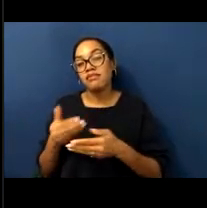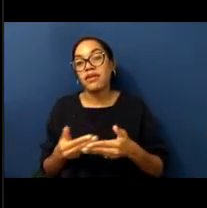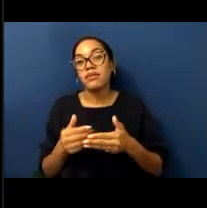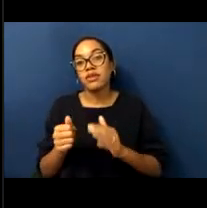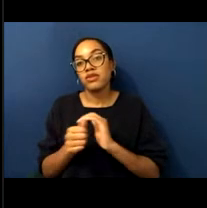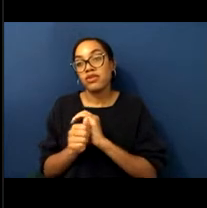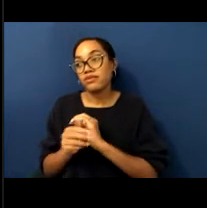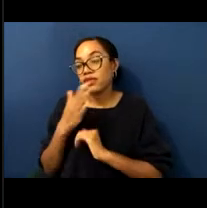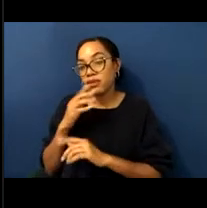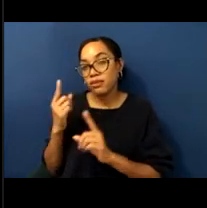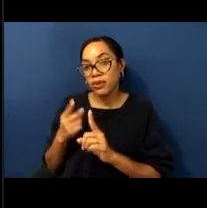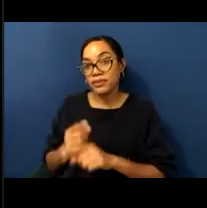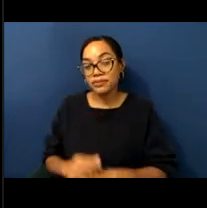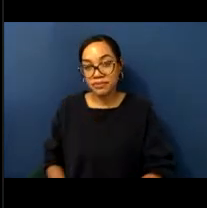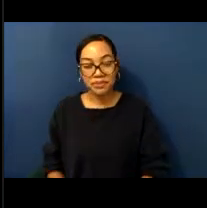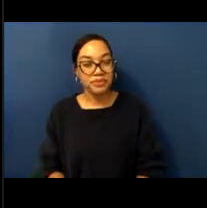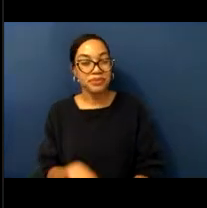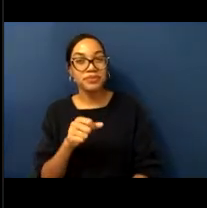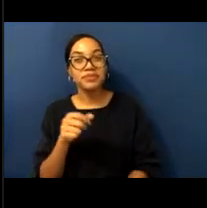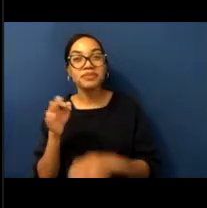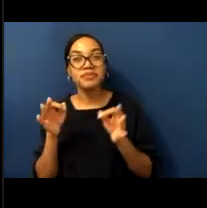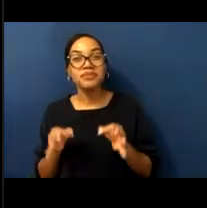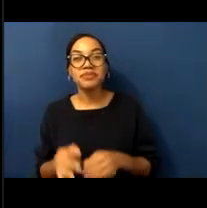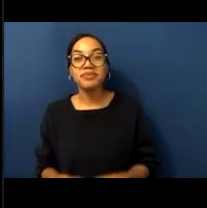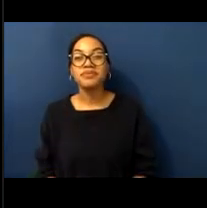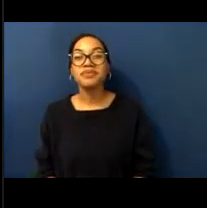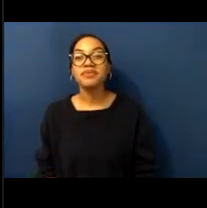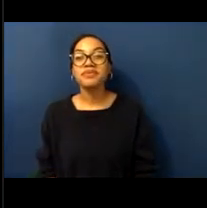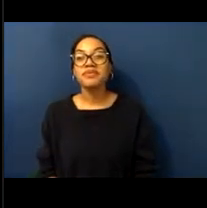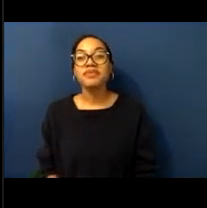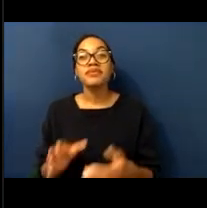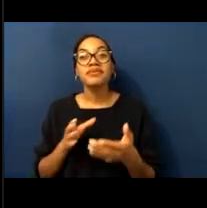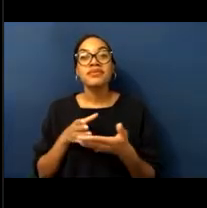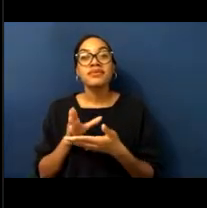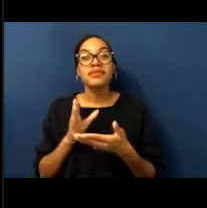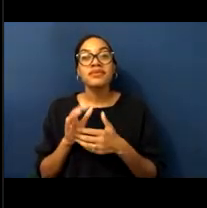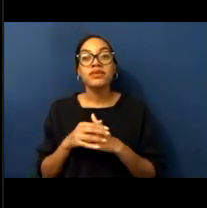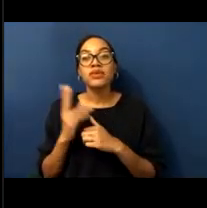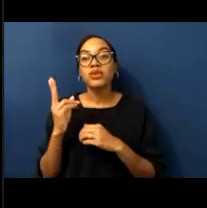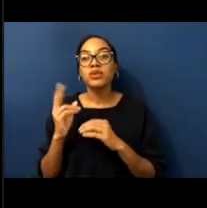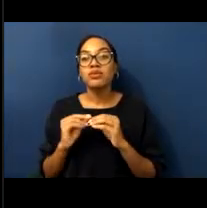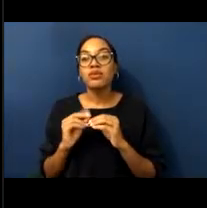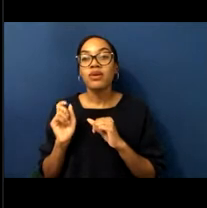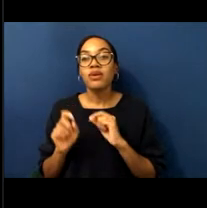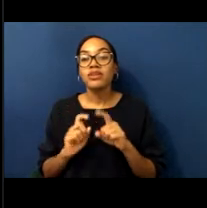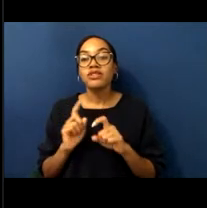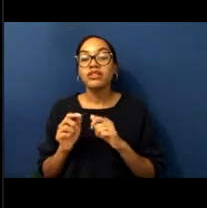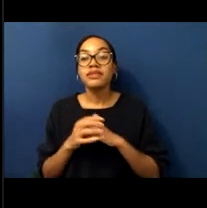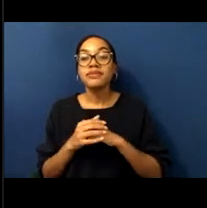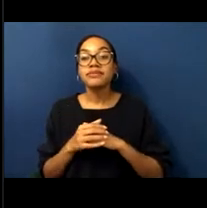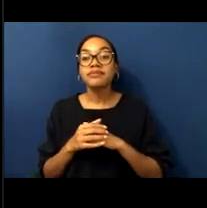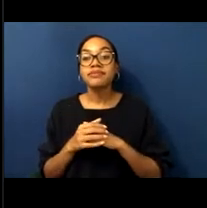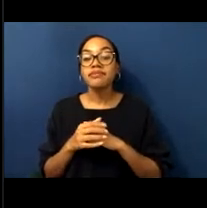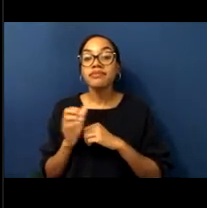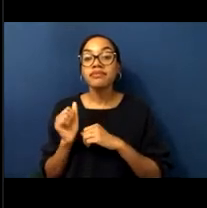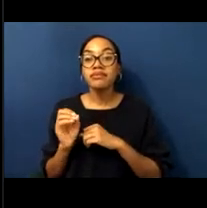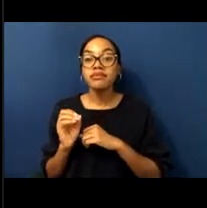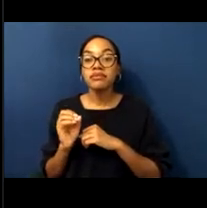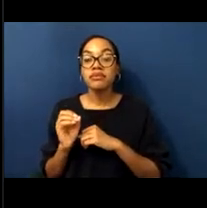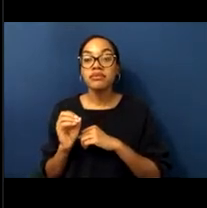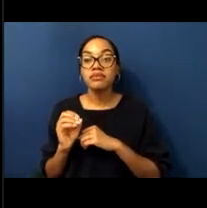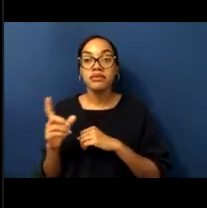point. Yeah, absolutely. All right, we'll do two more questions. So will